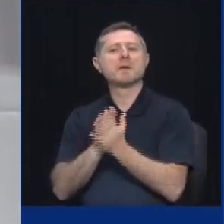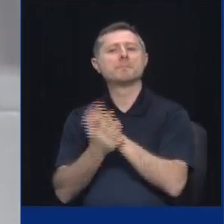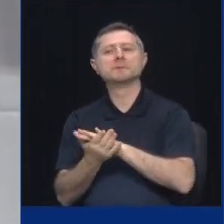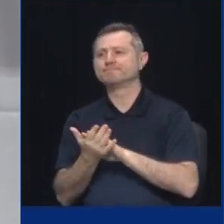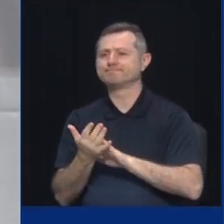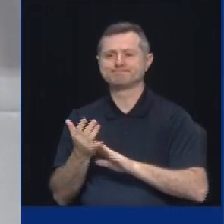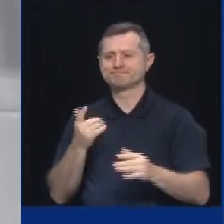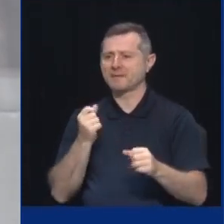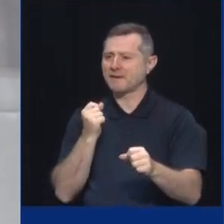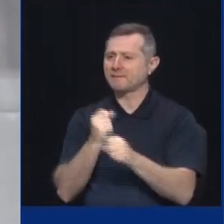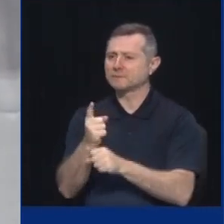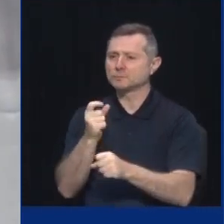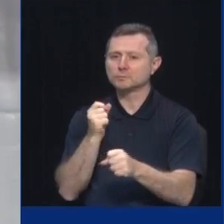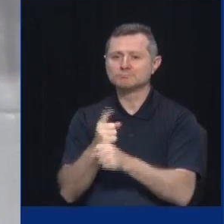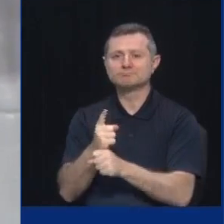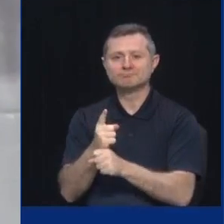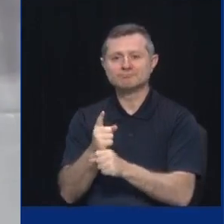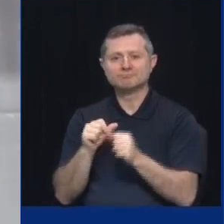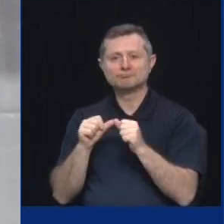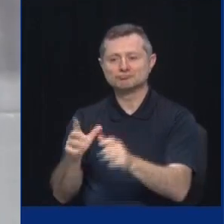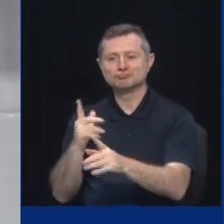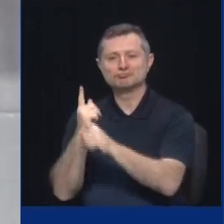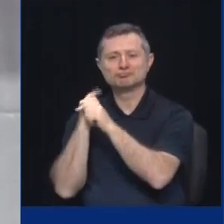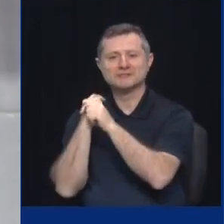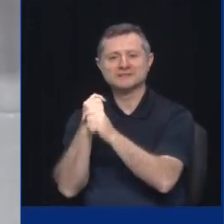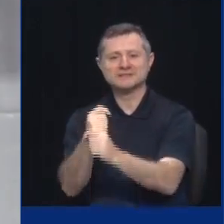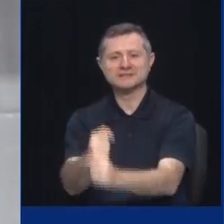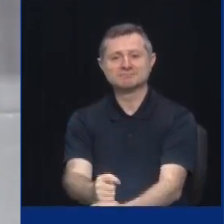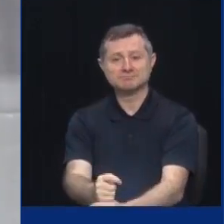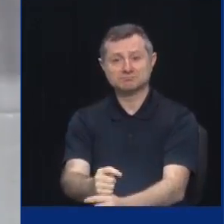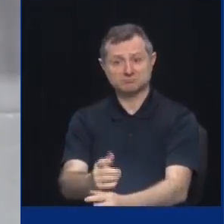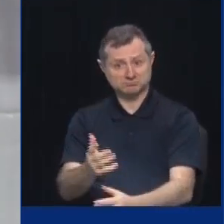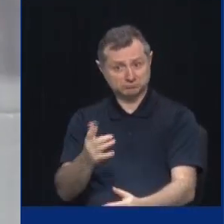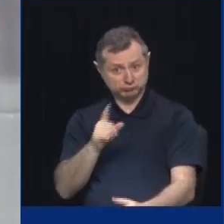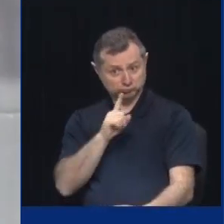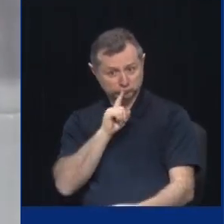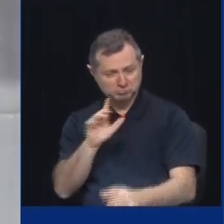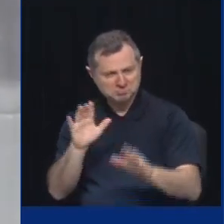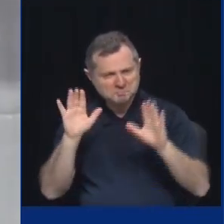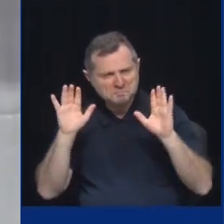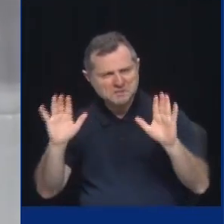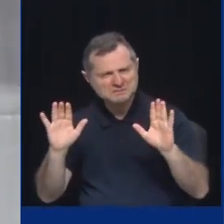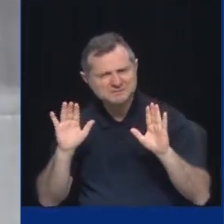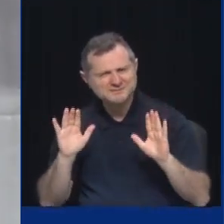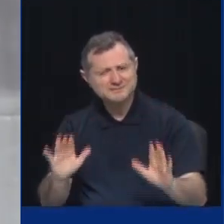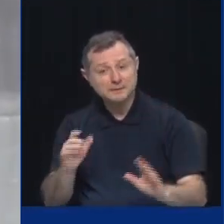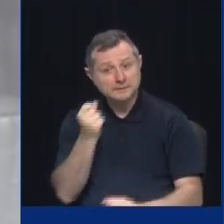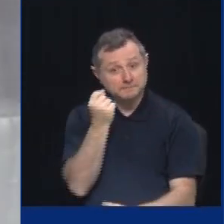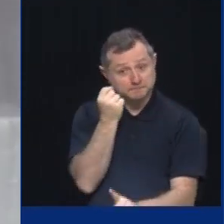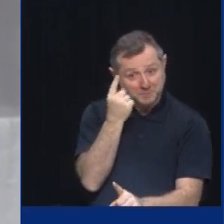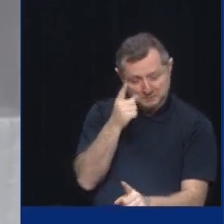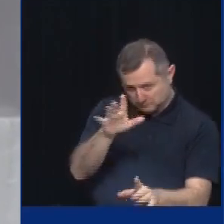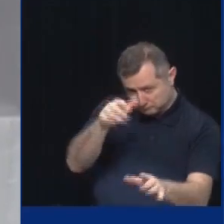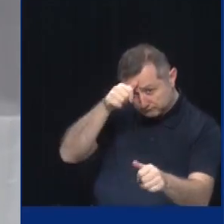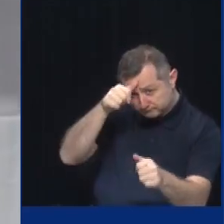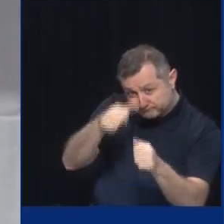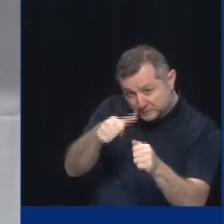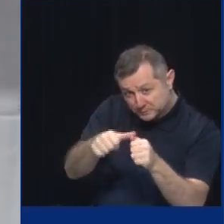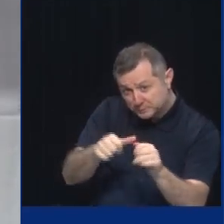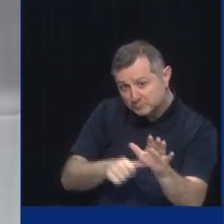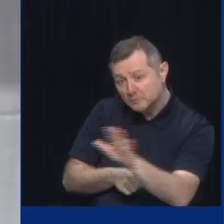this film festival. That is a remarkable accomplishment, but I want you to remember where